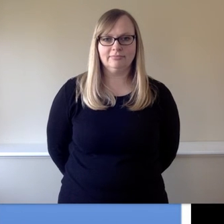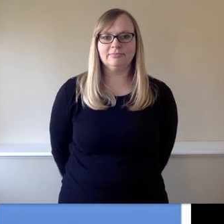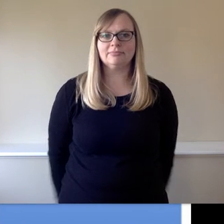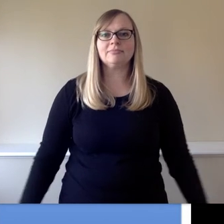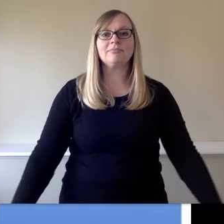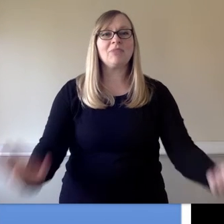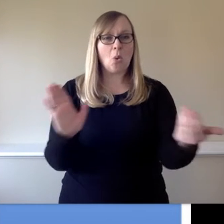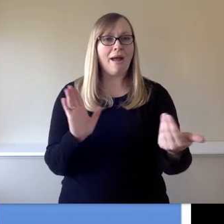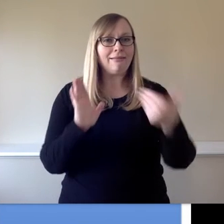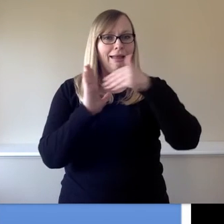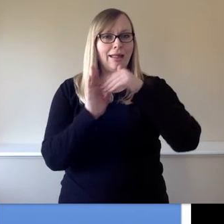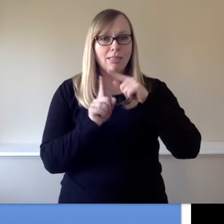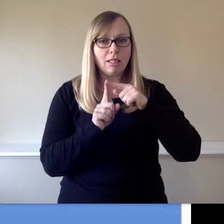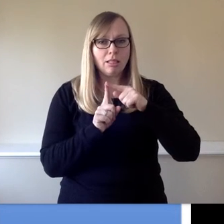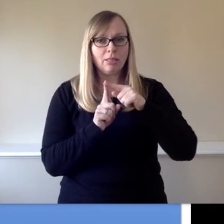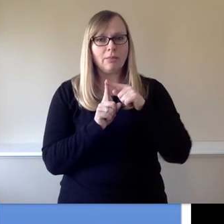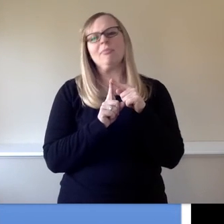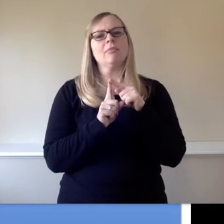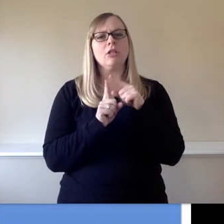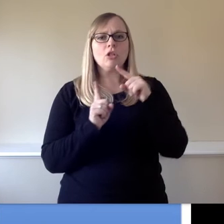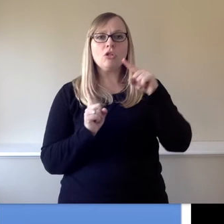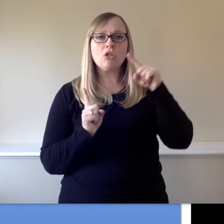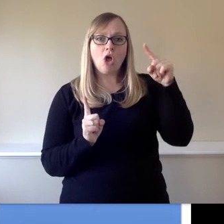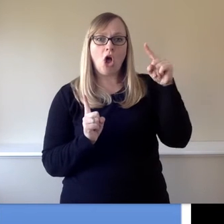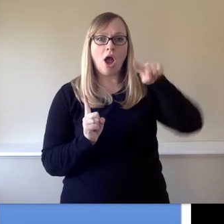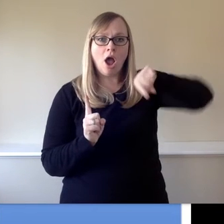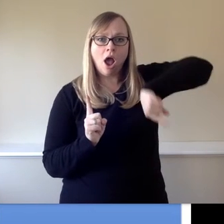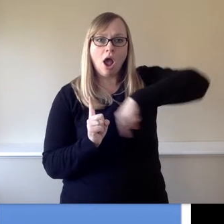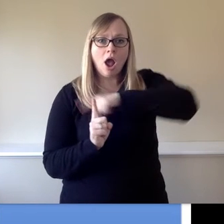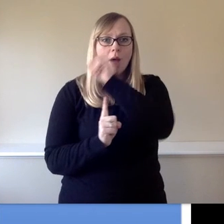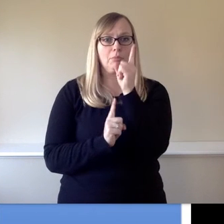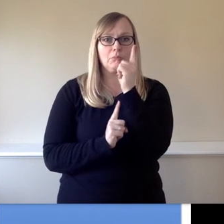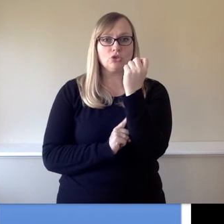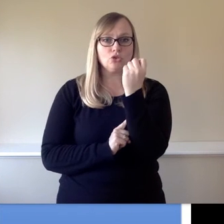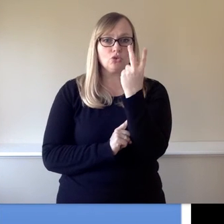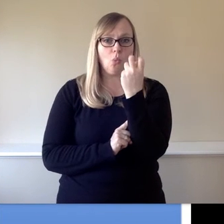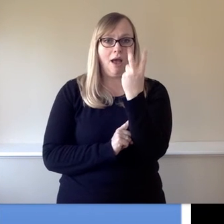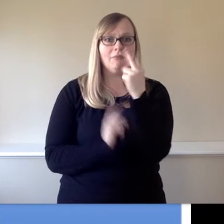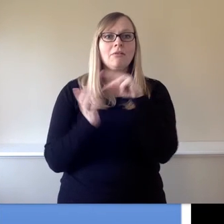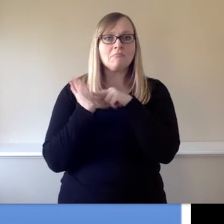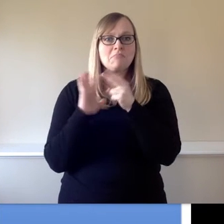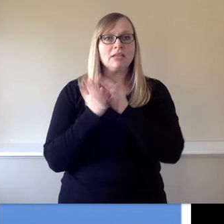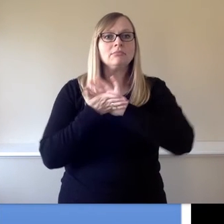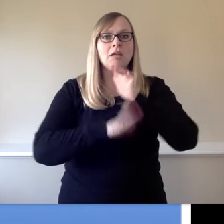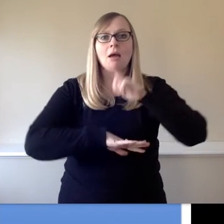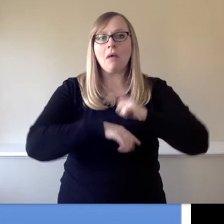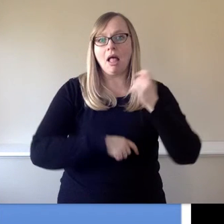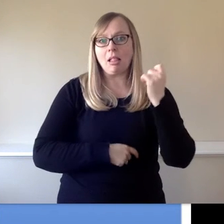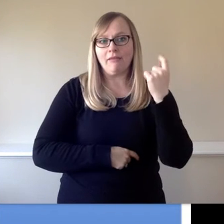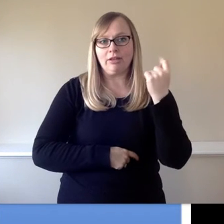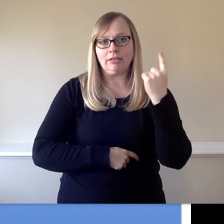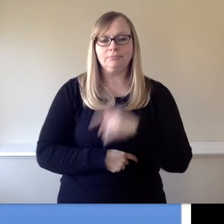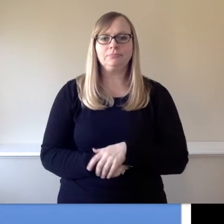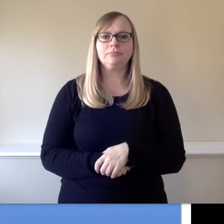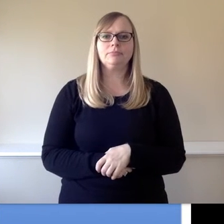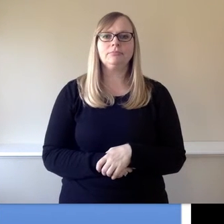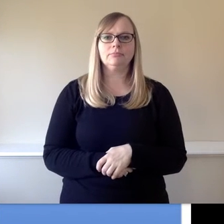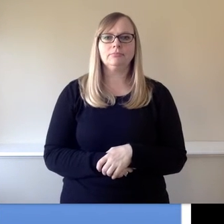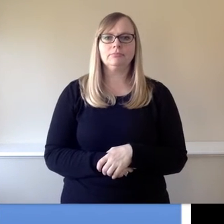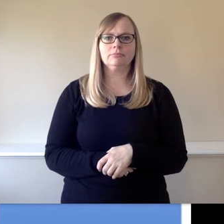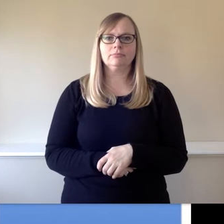Now watch again. When the long hand gets all the way up to the 12, it will be 11 o'clock. Look at how